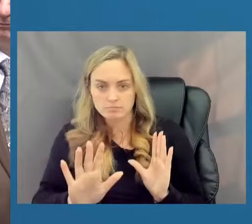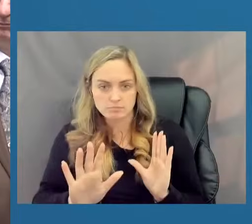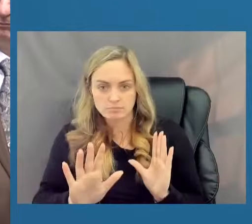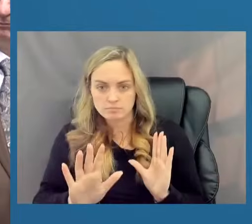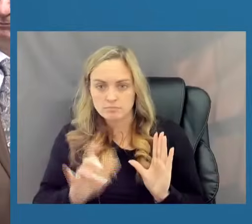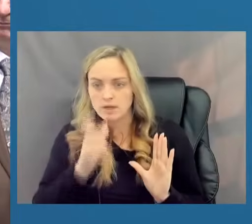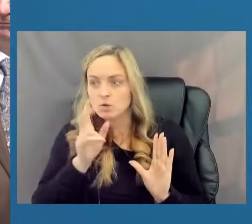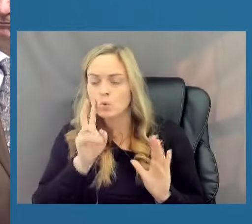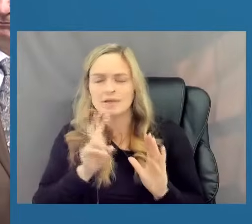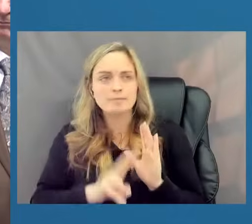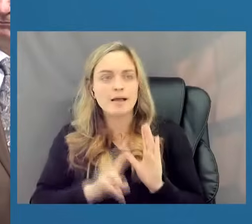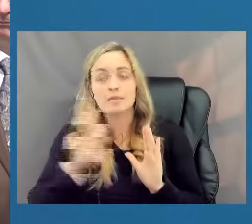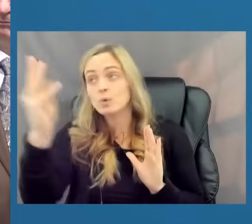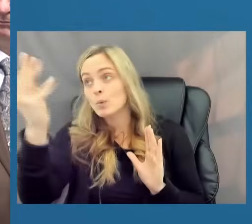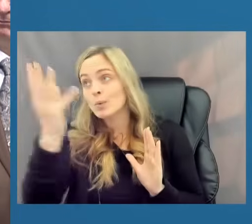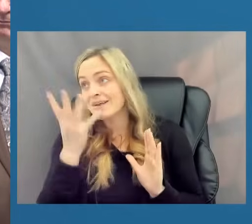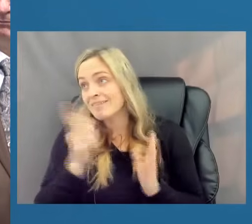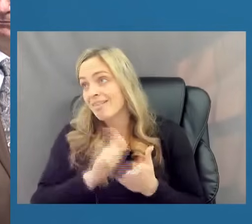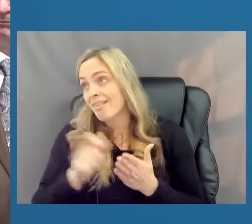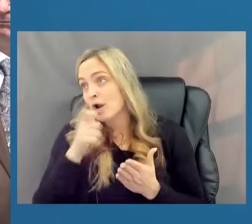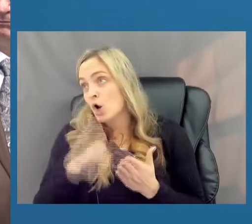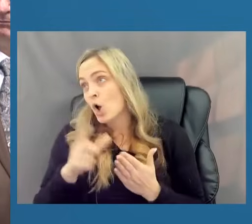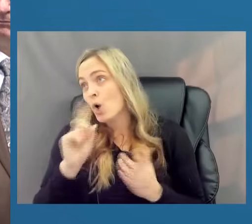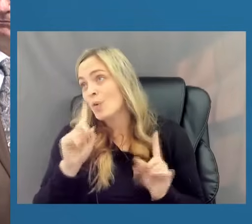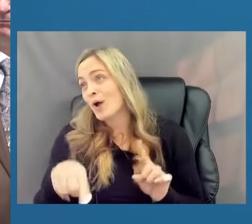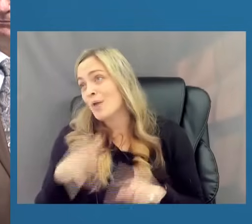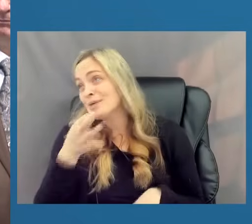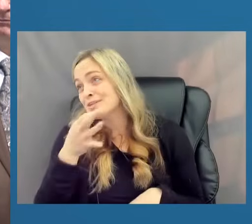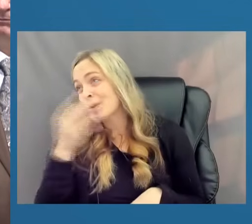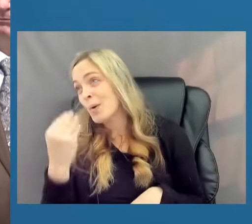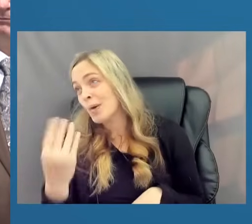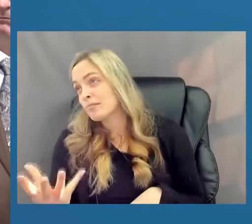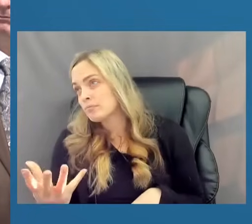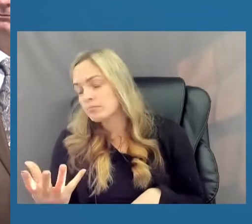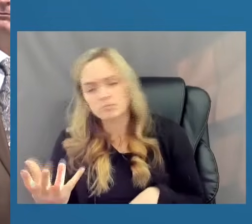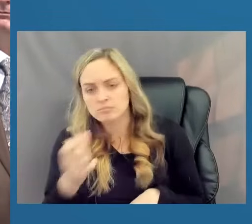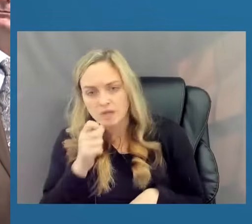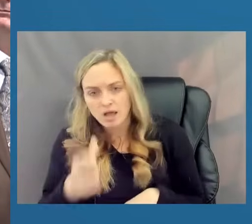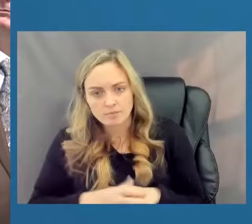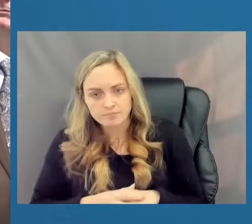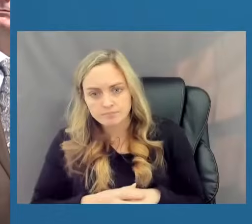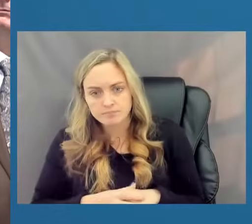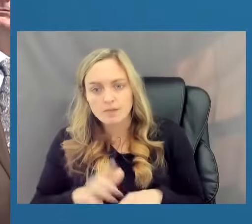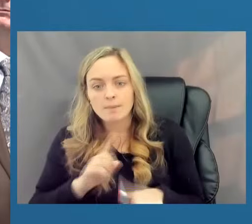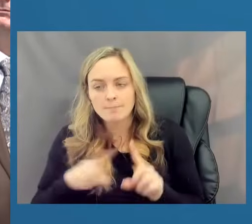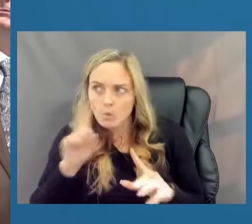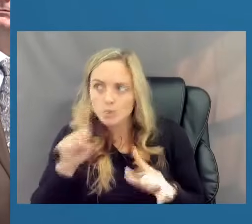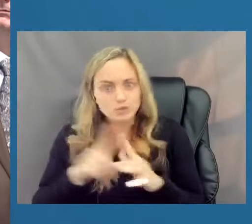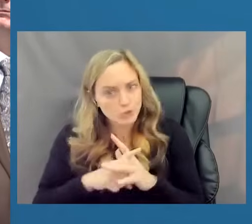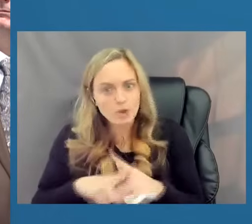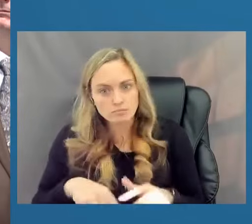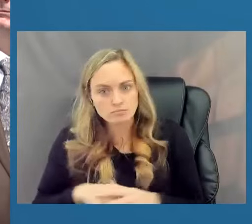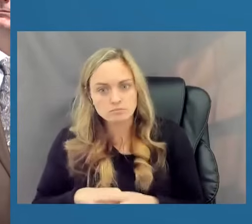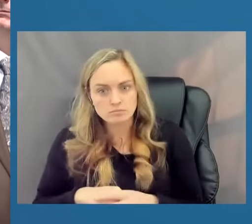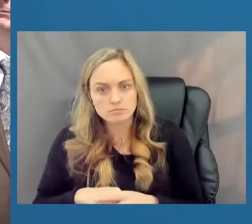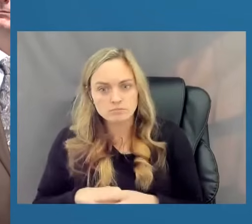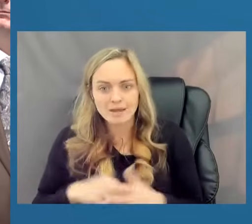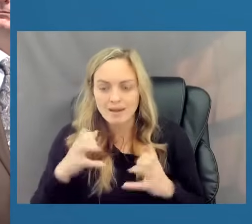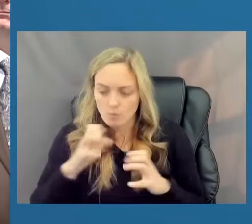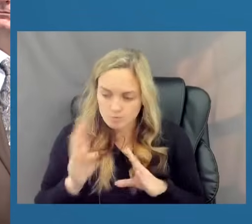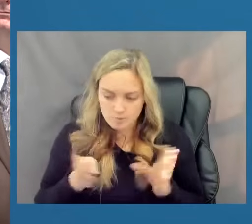to get a handwritten note saying we're coming in a couple of weeks, but they're going to show up at some point, and I want to be